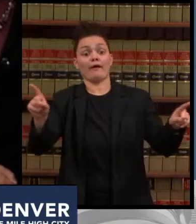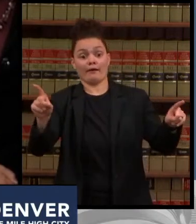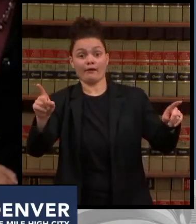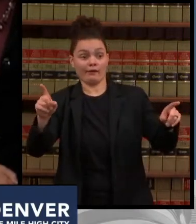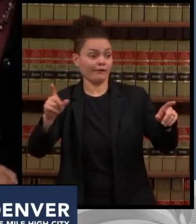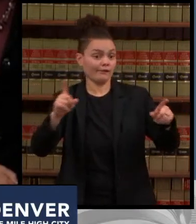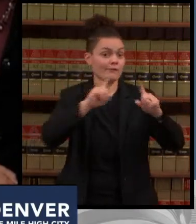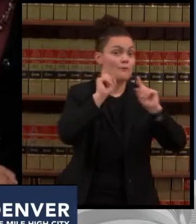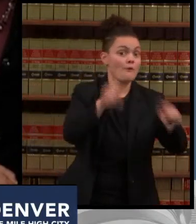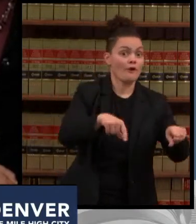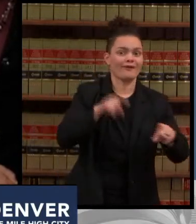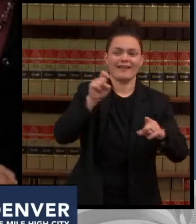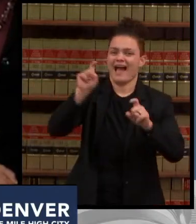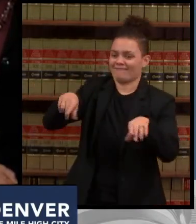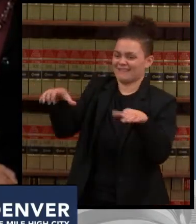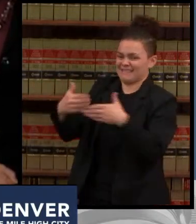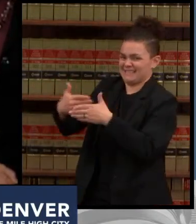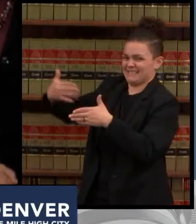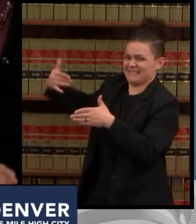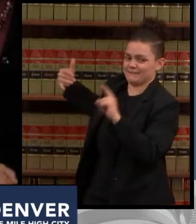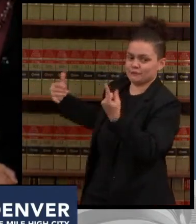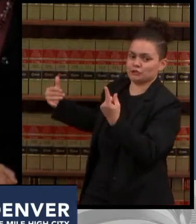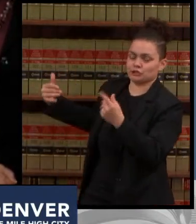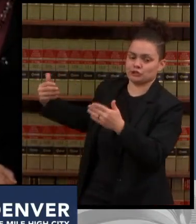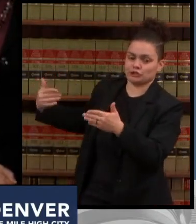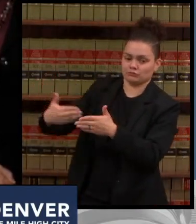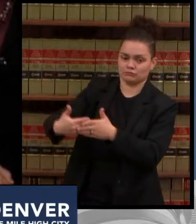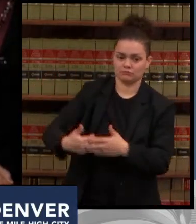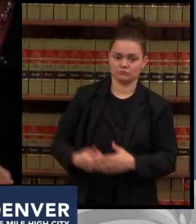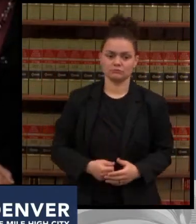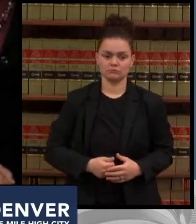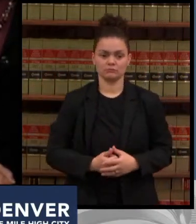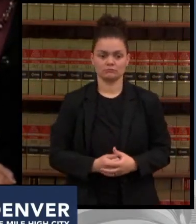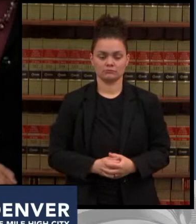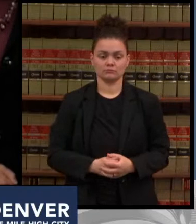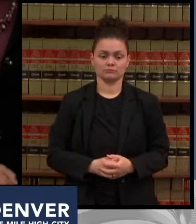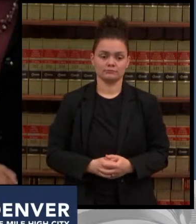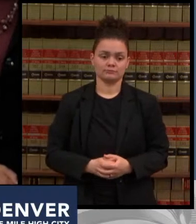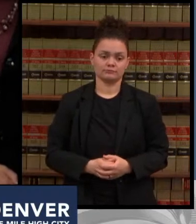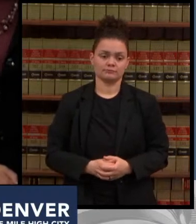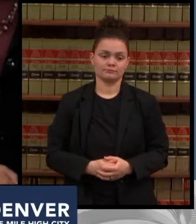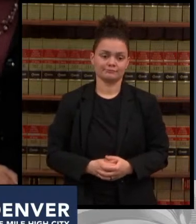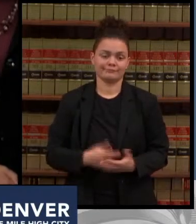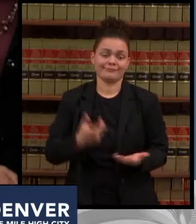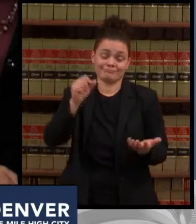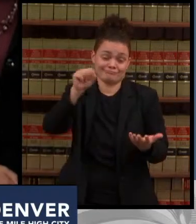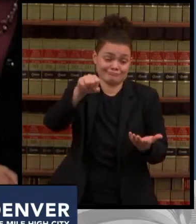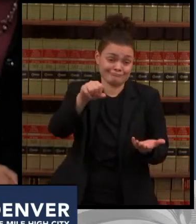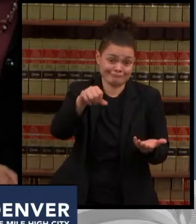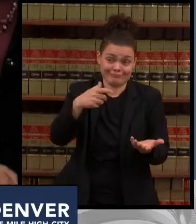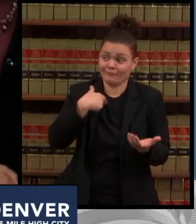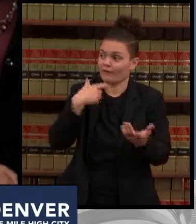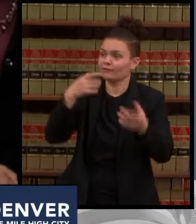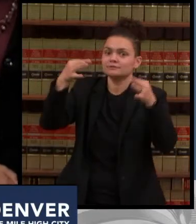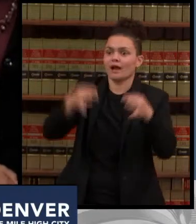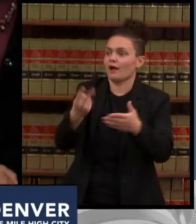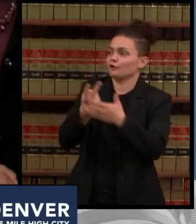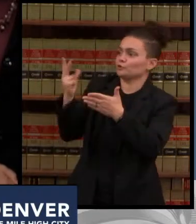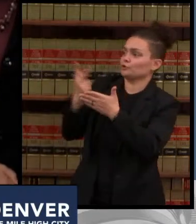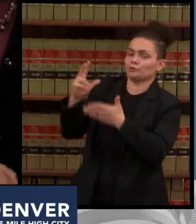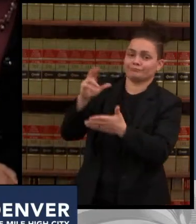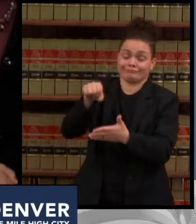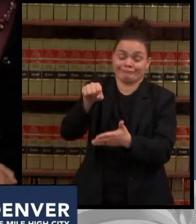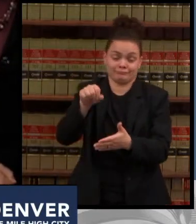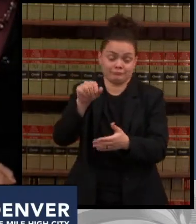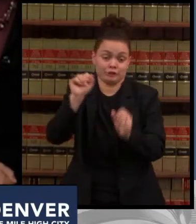have done this a couple of weeks ago, maybe 3 weeks ago, but it takes time to make sure we're all aligned. We're not all created the same in terms